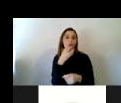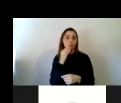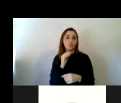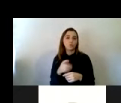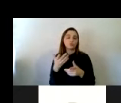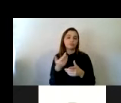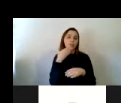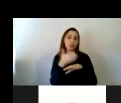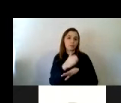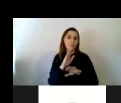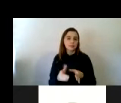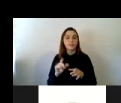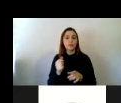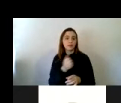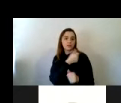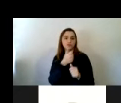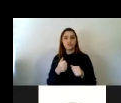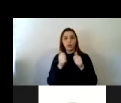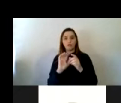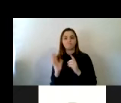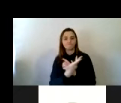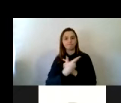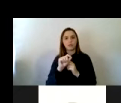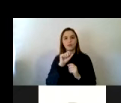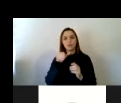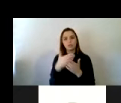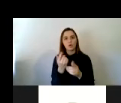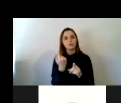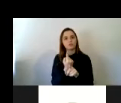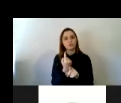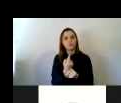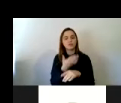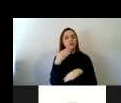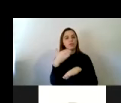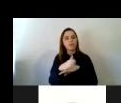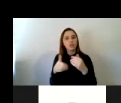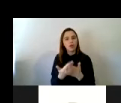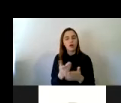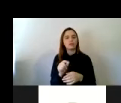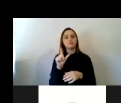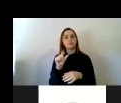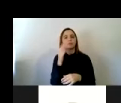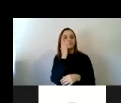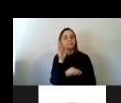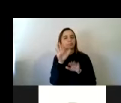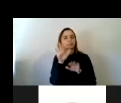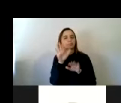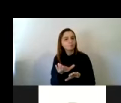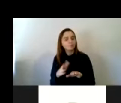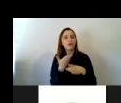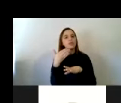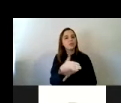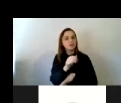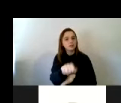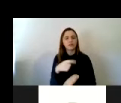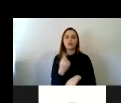which provides accessible services like mobility and accommodation. We need to rethink